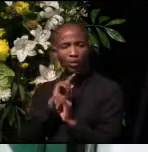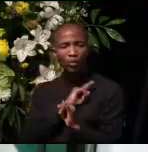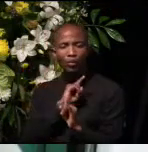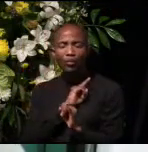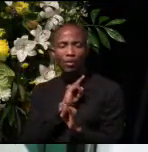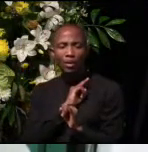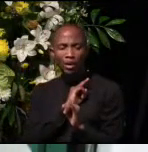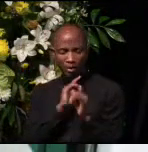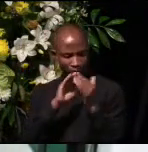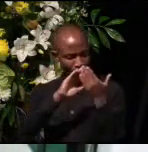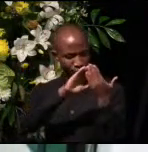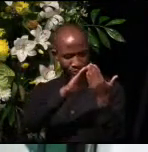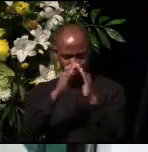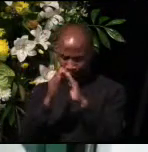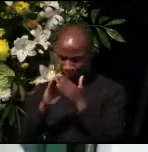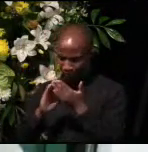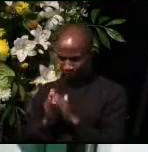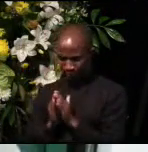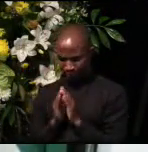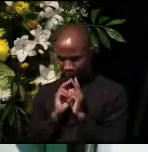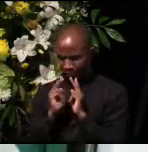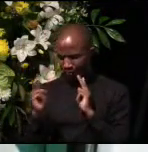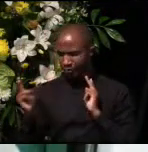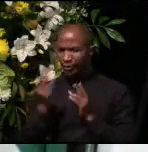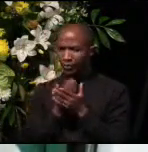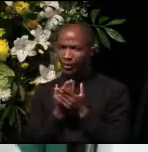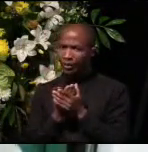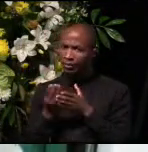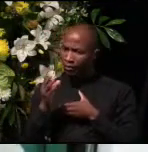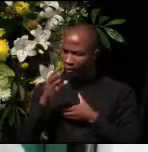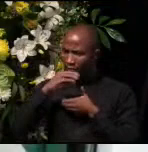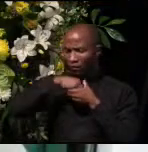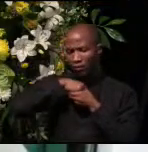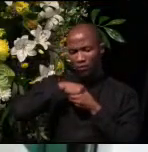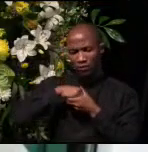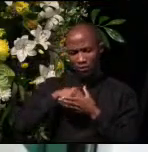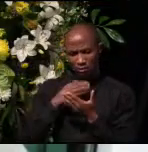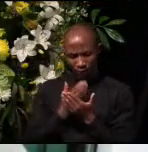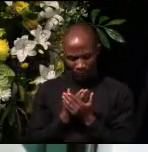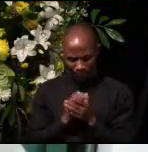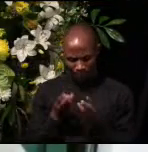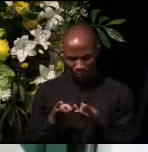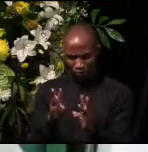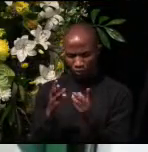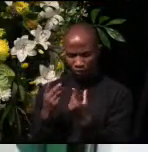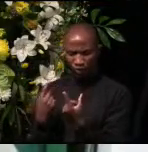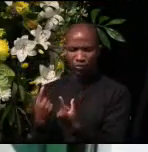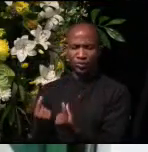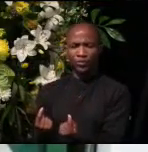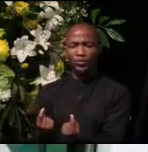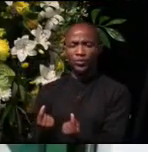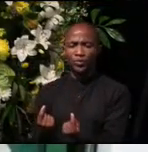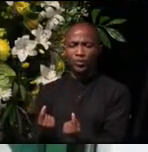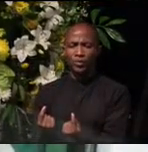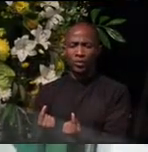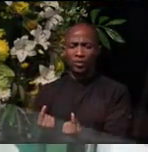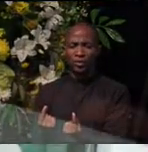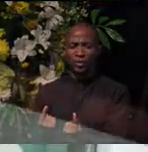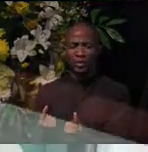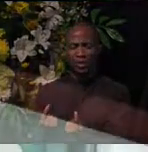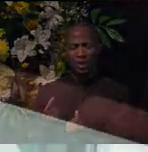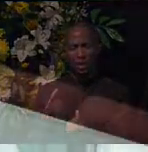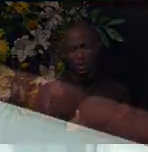are involved in a very significant experiment to say